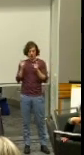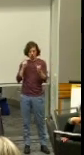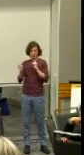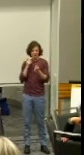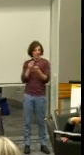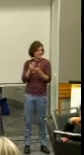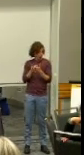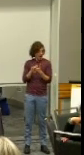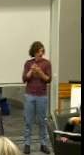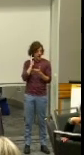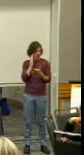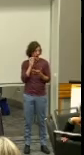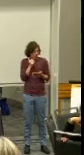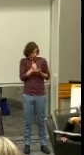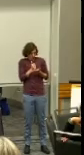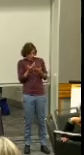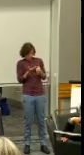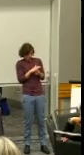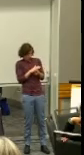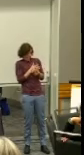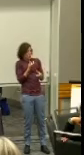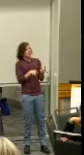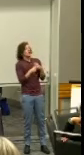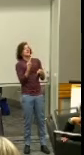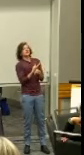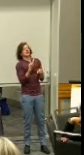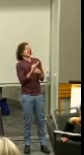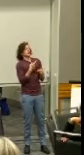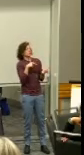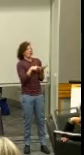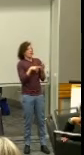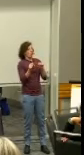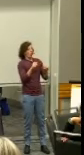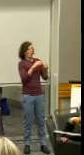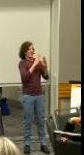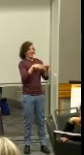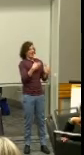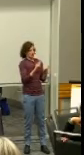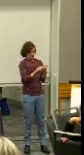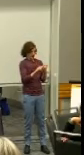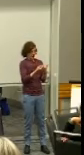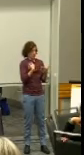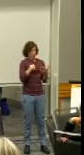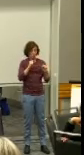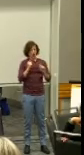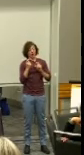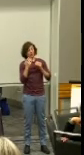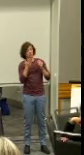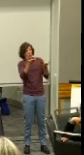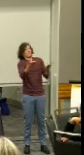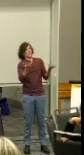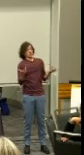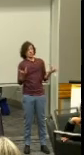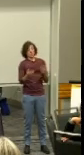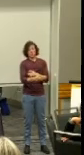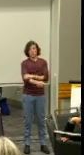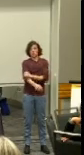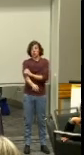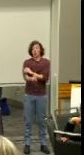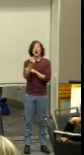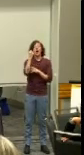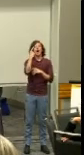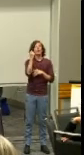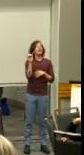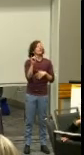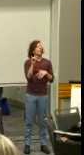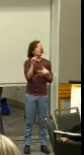than going through the Housing Trust Fund or the Affordable Housing Fund. So we've got that mix, so we're able to offer that. But also knowing that where Fruit